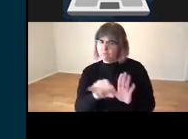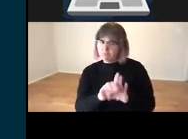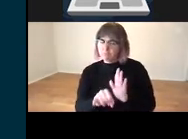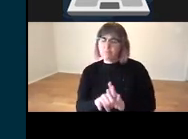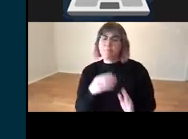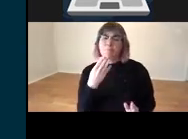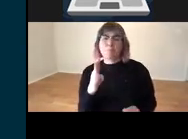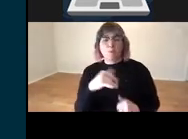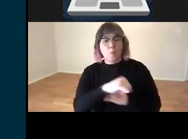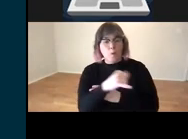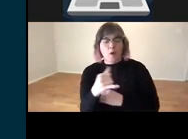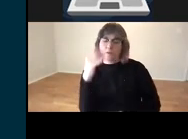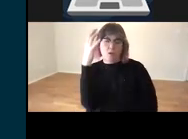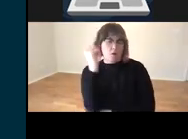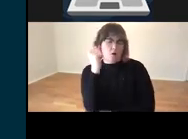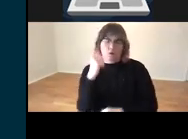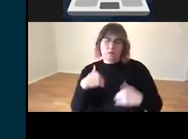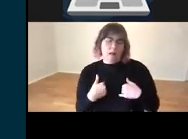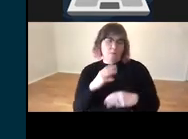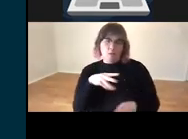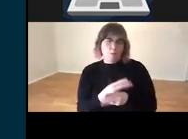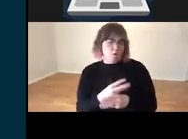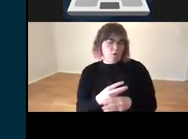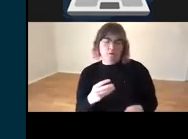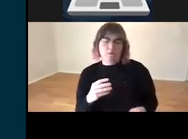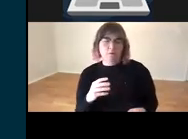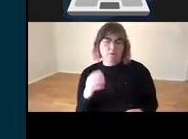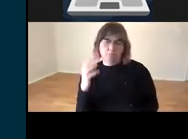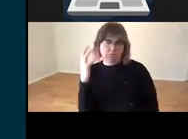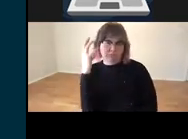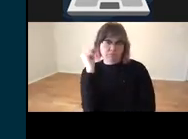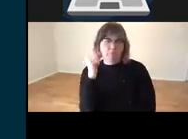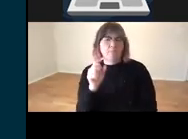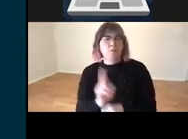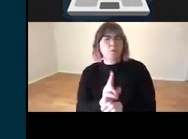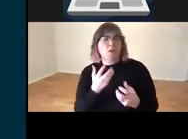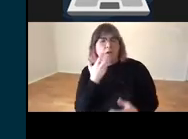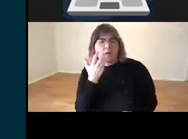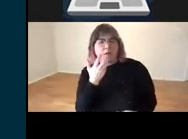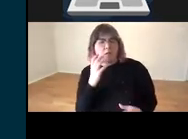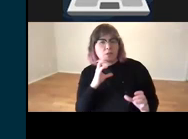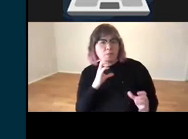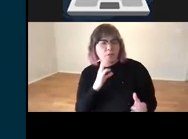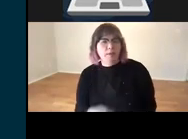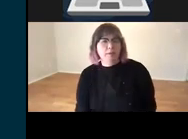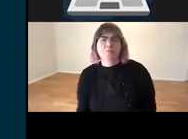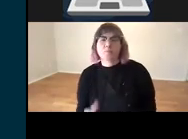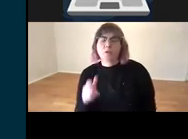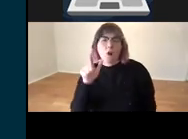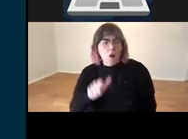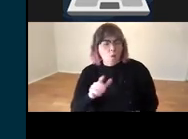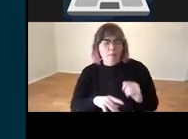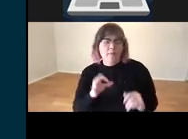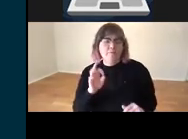the largest animal in the world, largest baleen whale, and they use these vocalizations to communicate. And these are even lower than the fin whale. So you're really going to